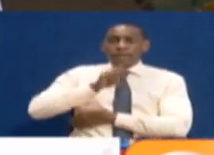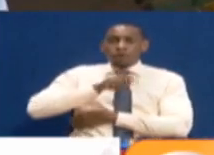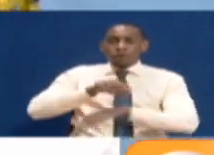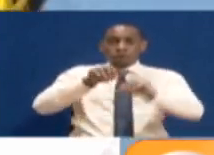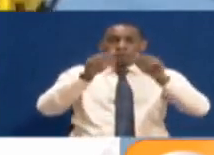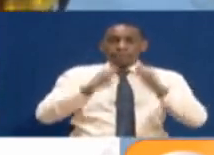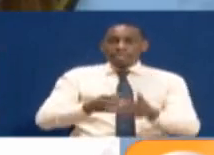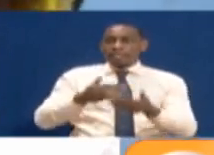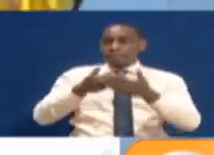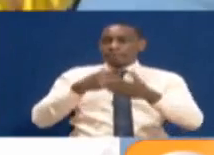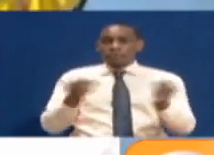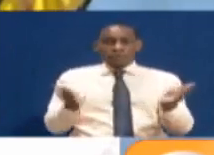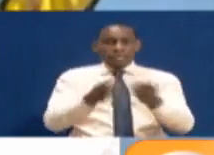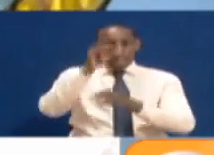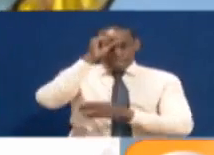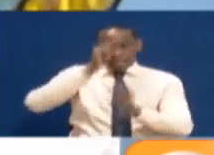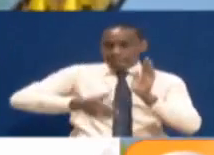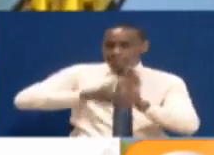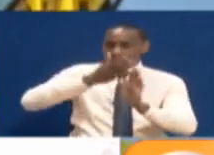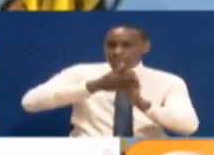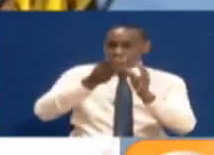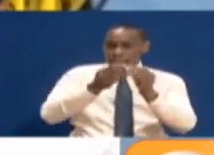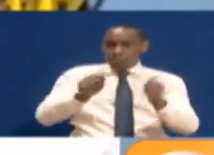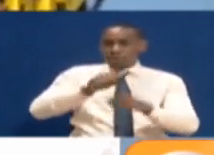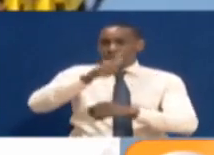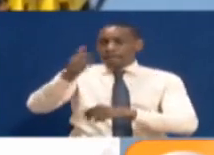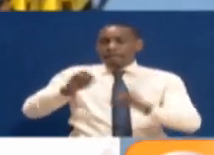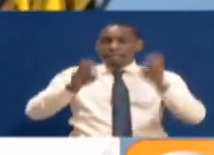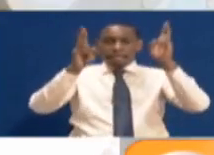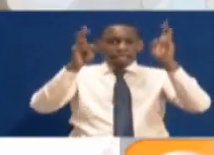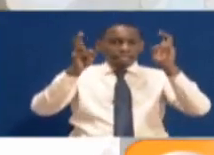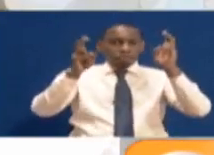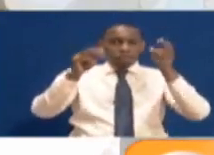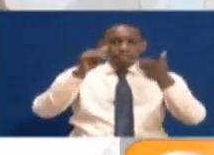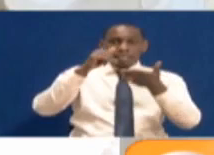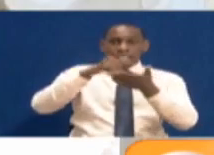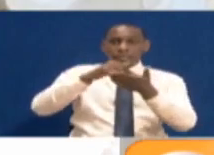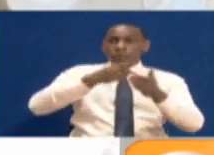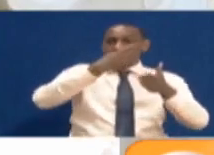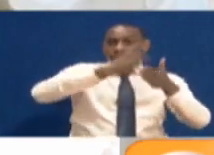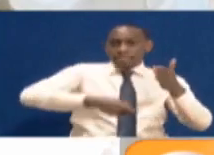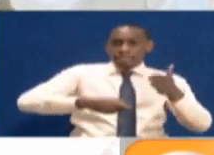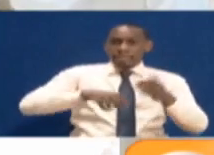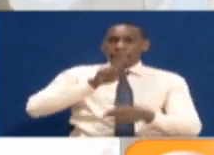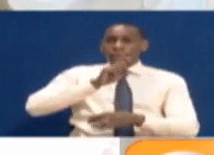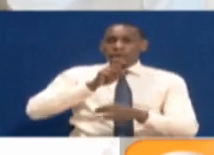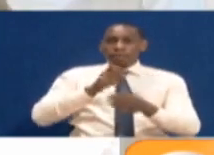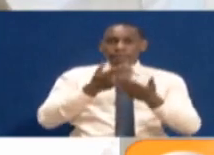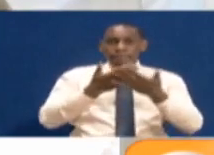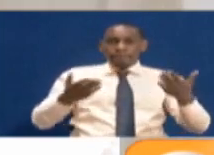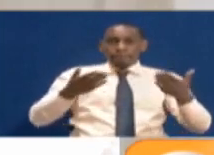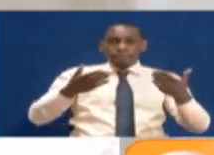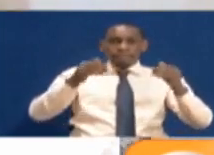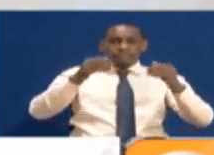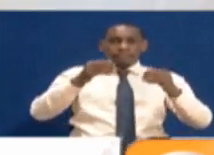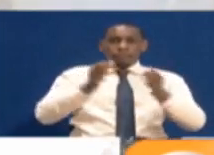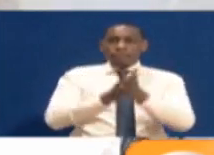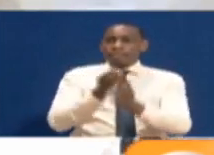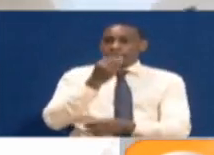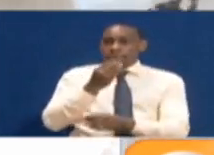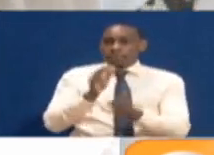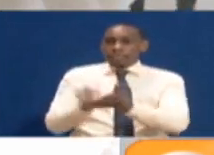farmers have in the past urged the government to urgently address other pertinent issues, which include taxes on poultry farm equipment and